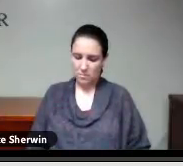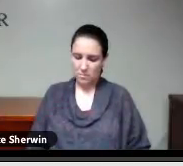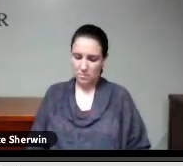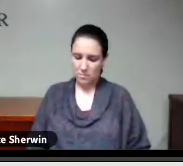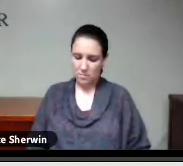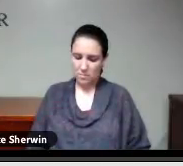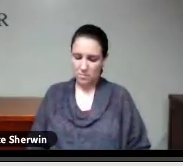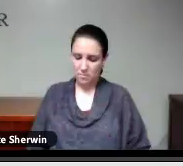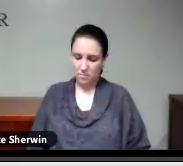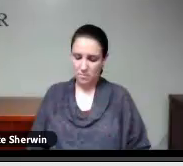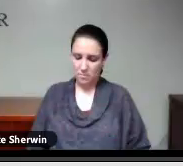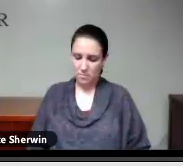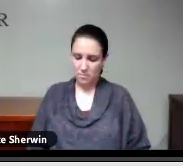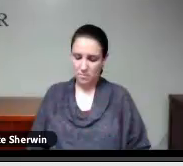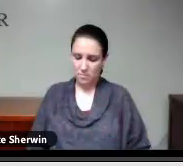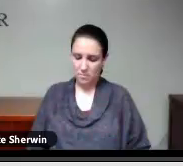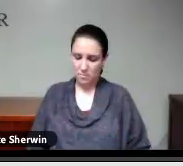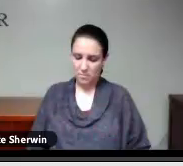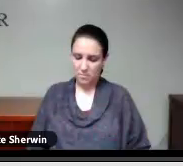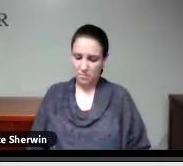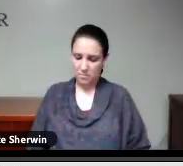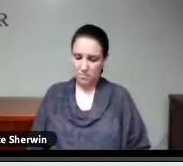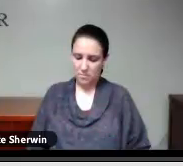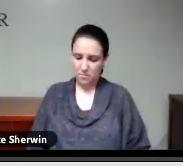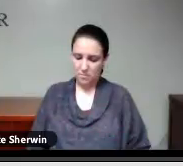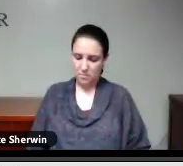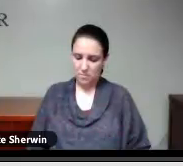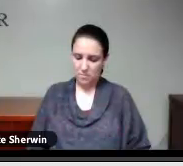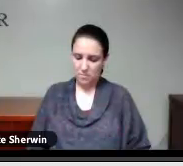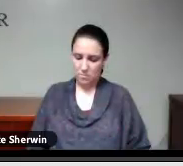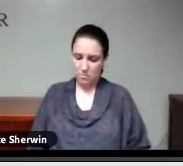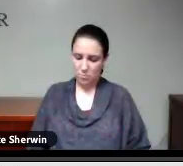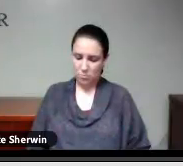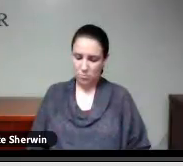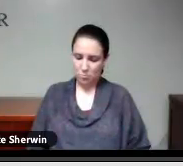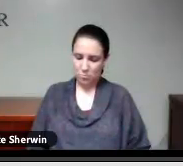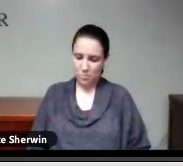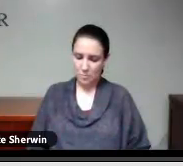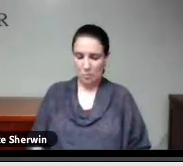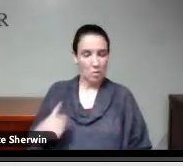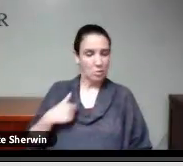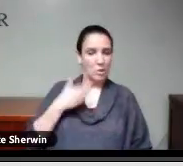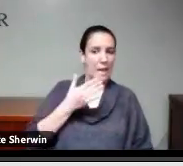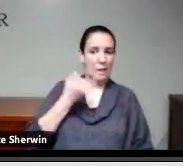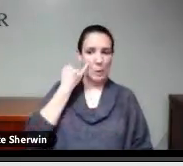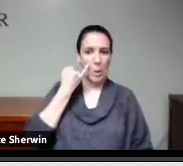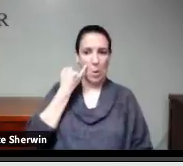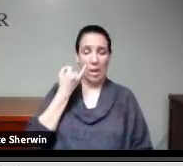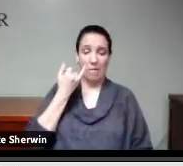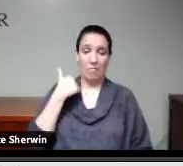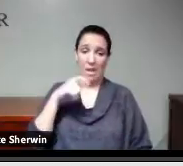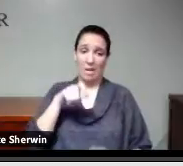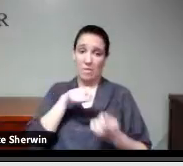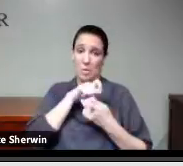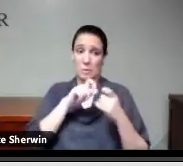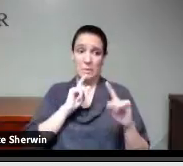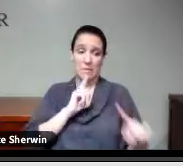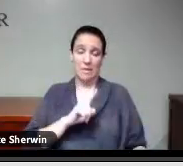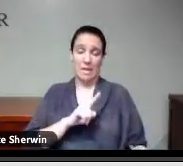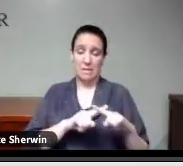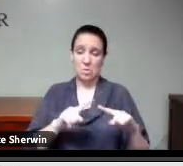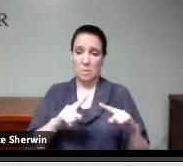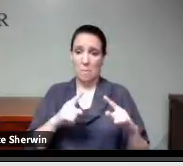Okay, I don't see anyone typing. I'm going to jump in. I don't know if I know the exact answer to this, but this could be a place where something